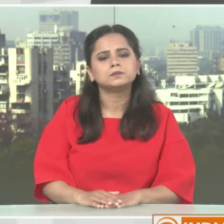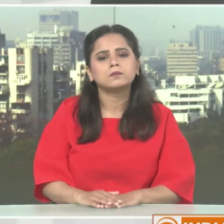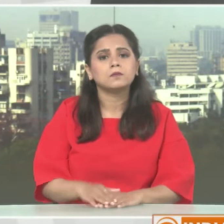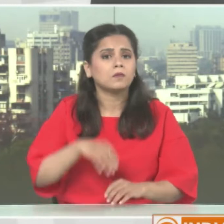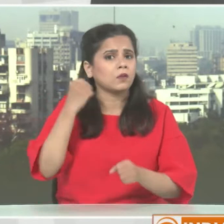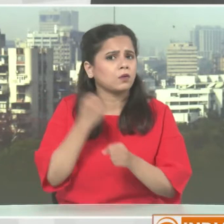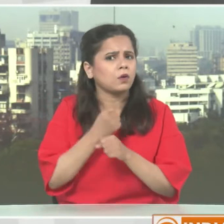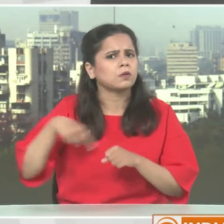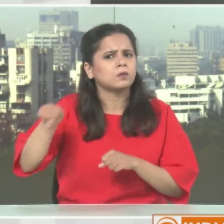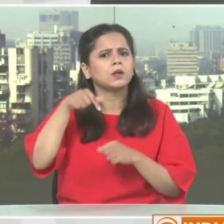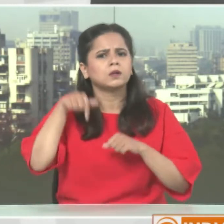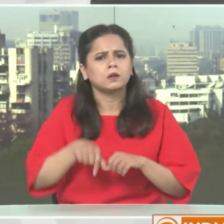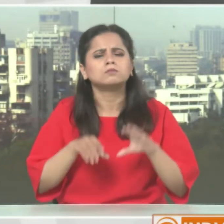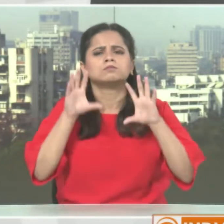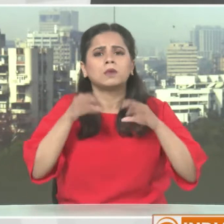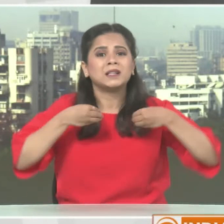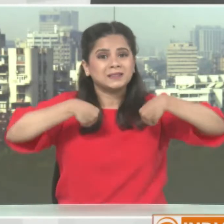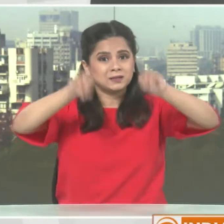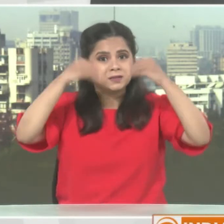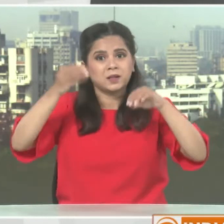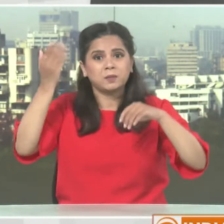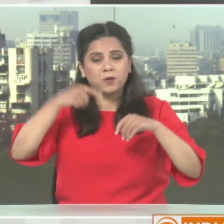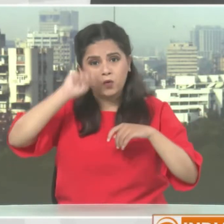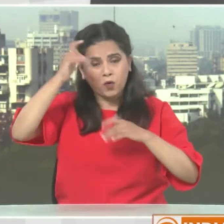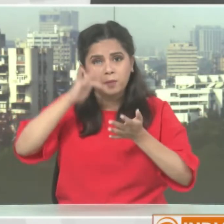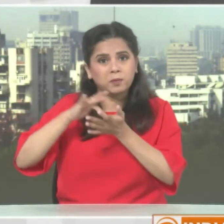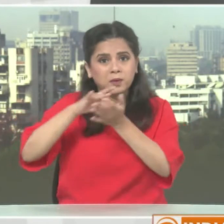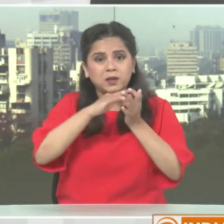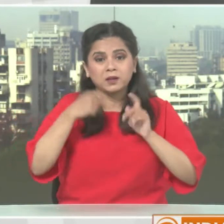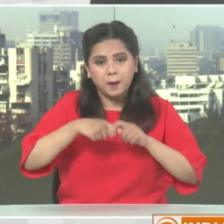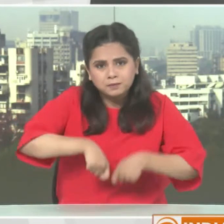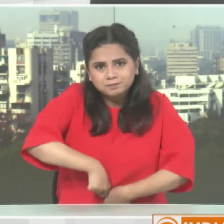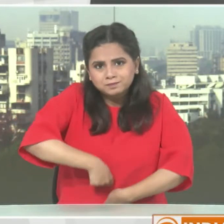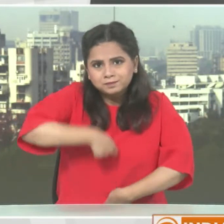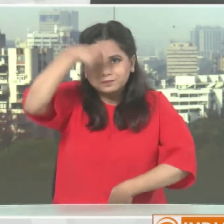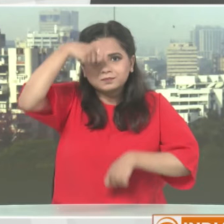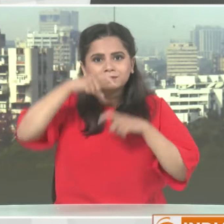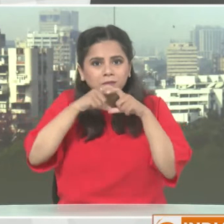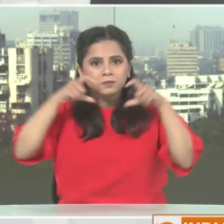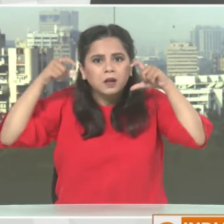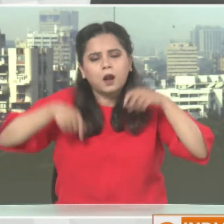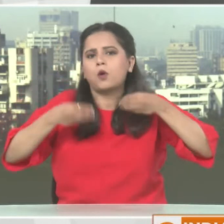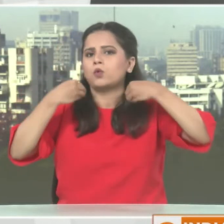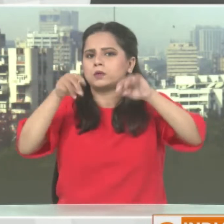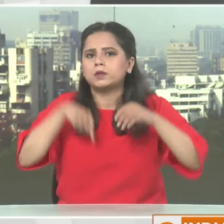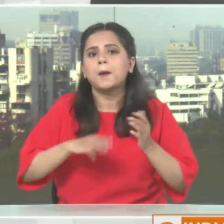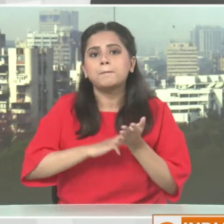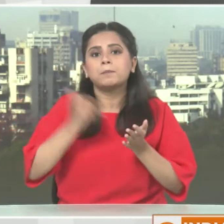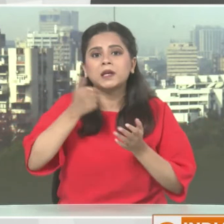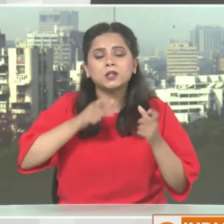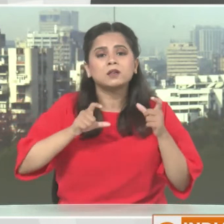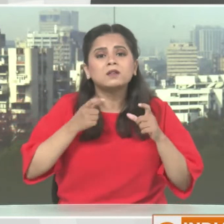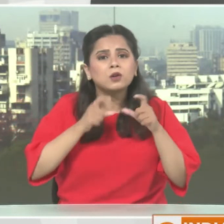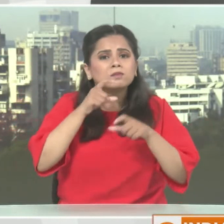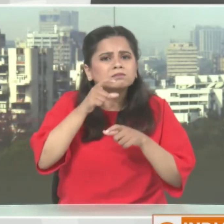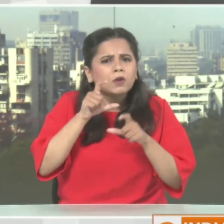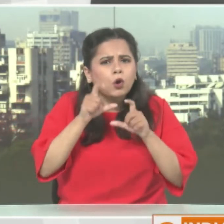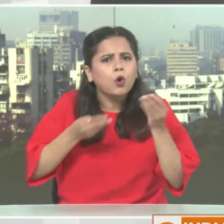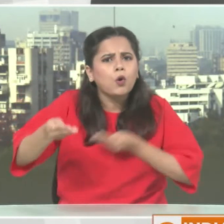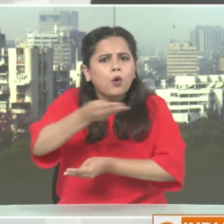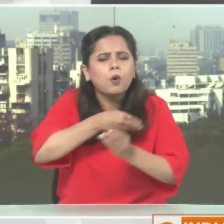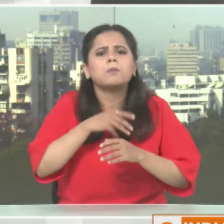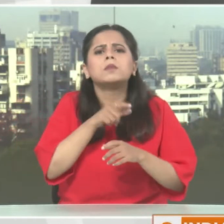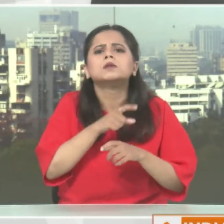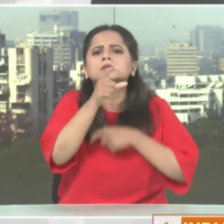The government has eased the export policy of personal protection equipment and masks. The Ministry of Commerce and Industry in a notification said